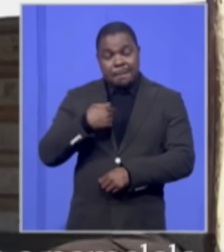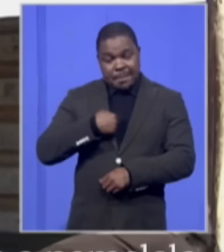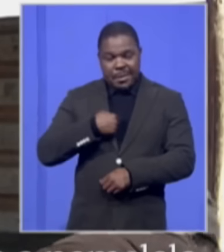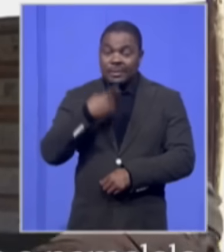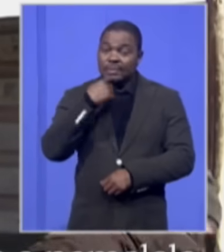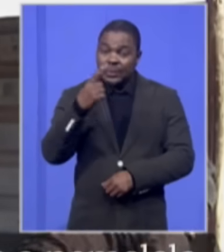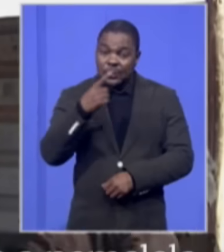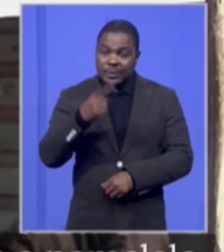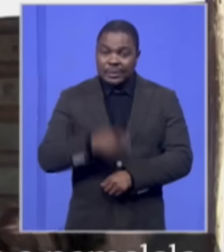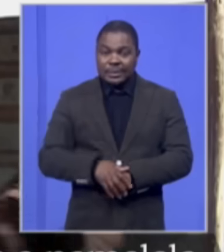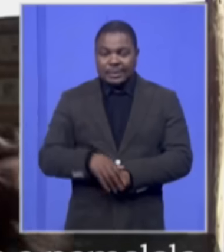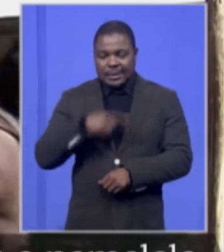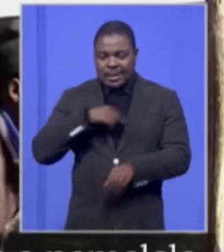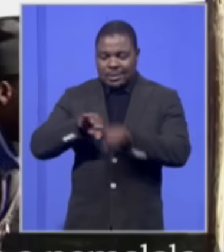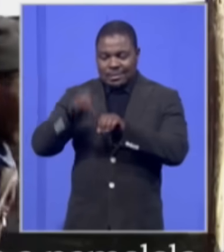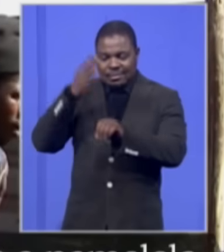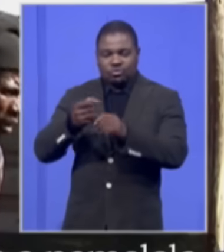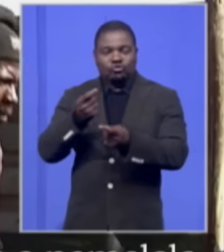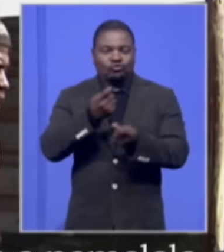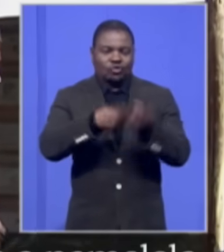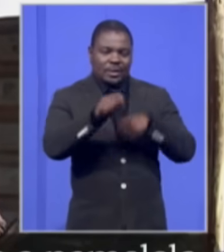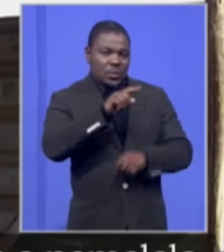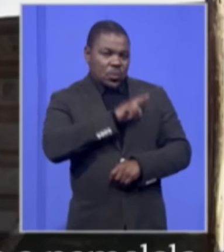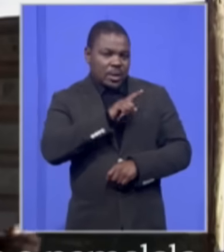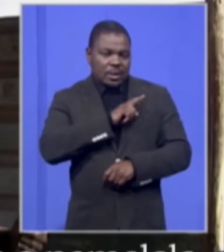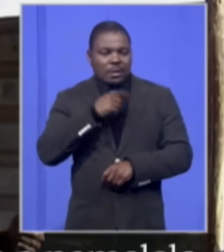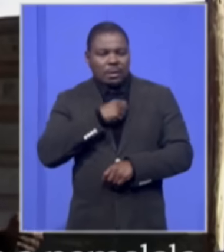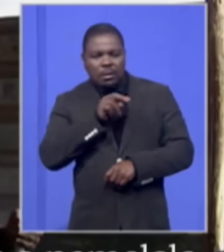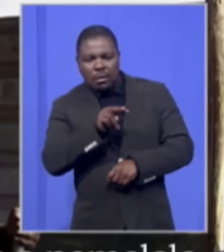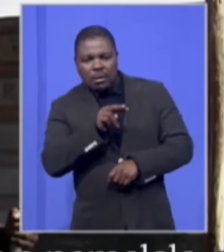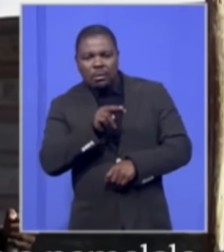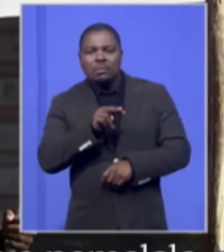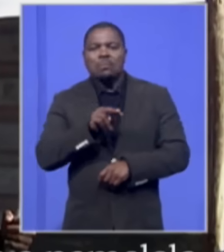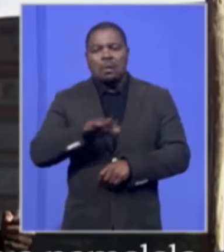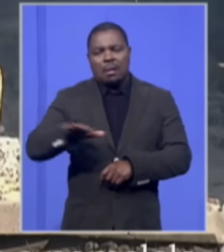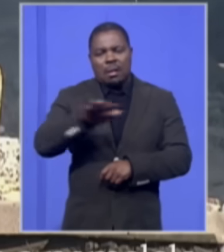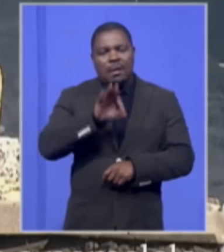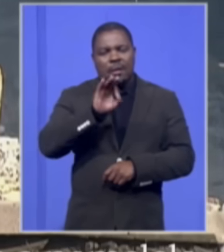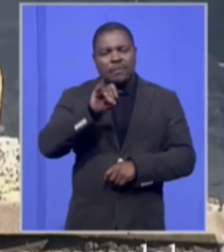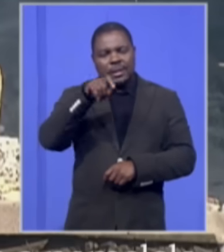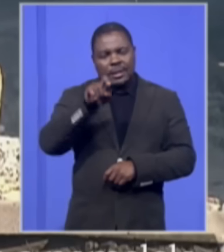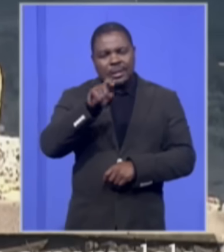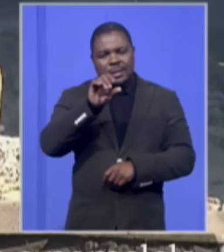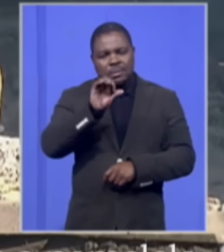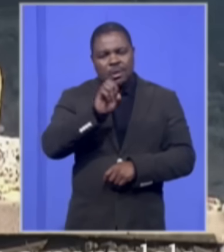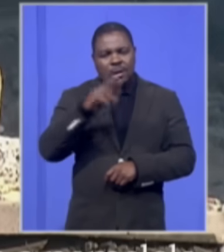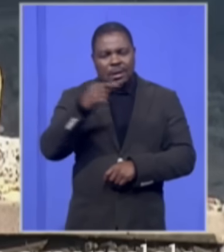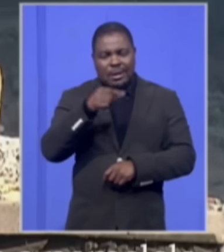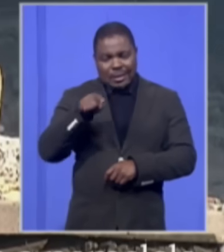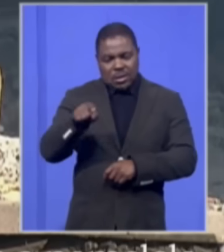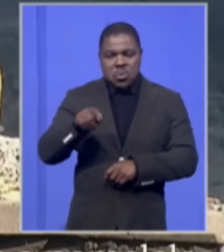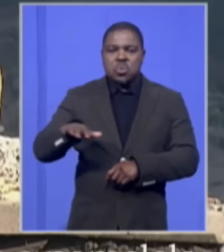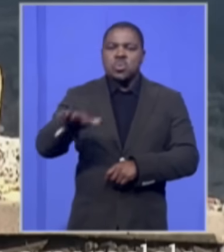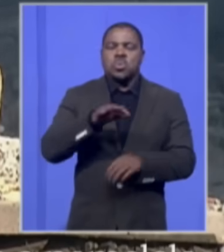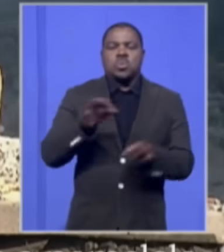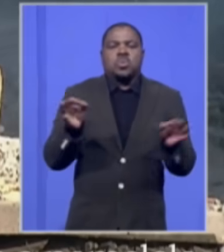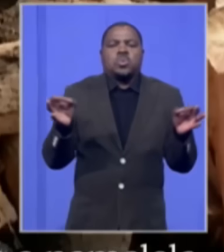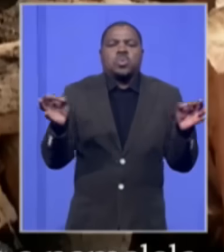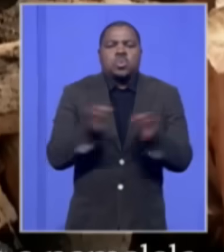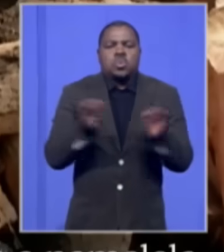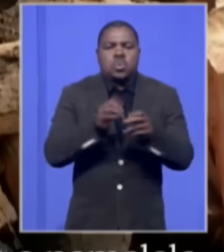tlo dula re rekisa patsi gobane re thutse re shebile gare Ficksburg ke place e leng gore e na le